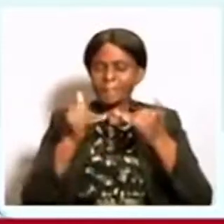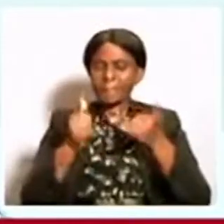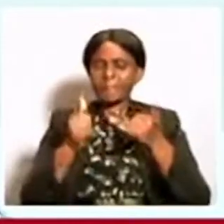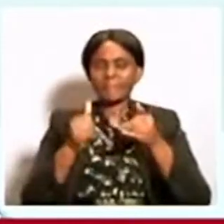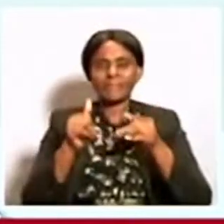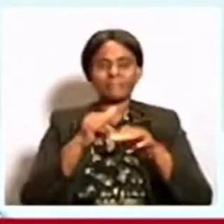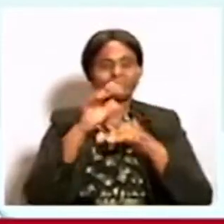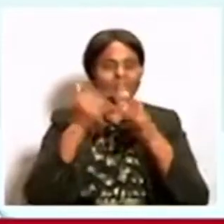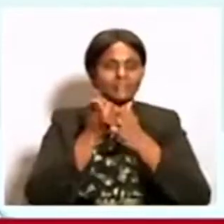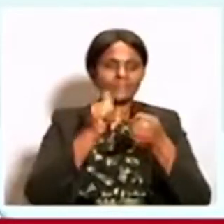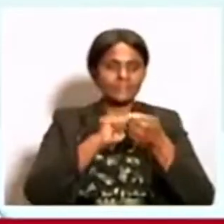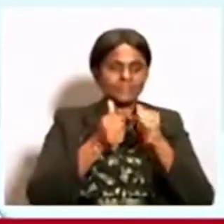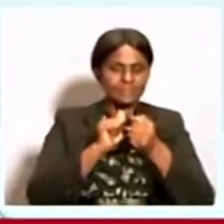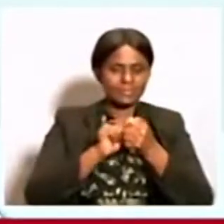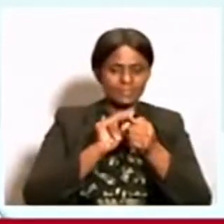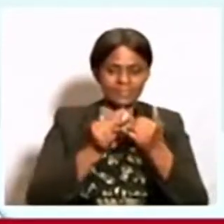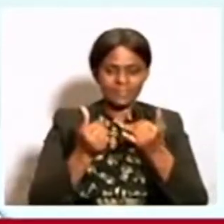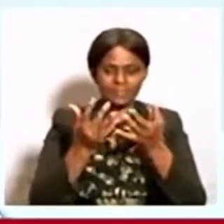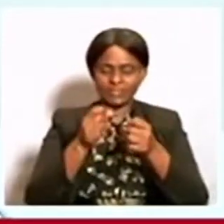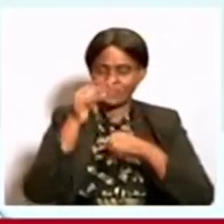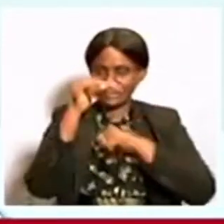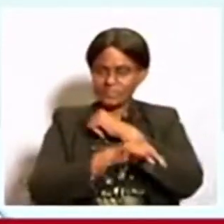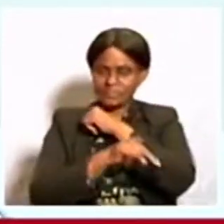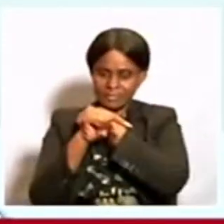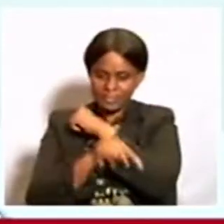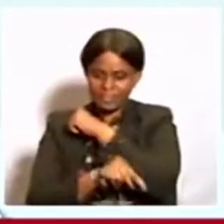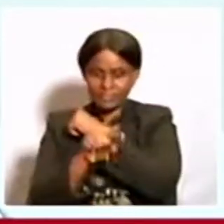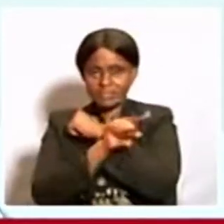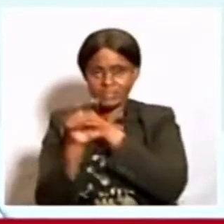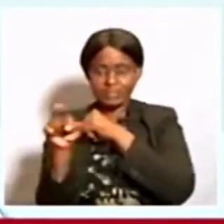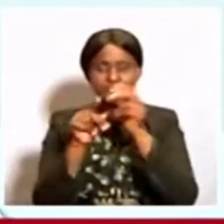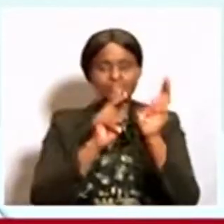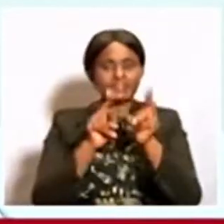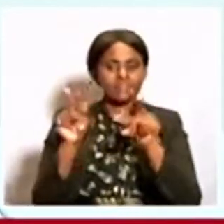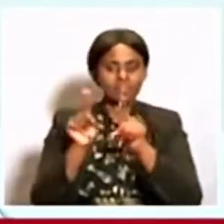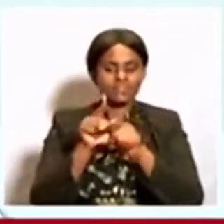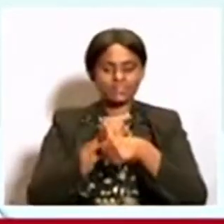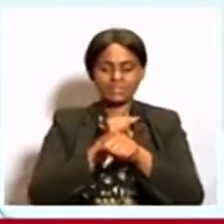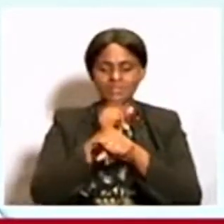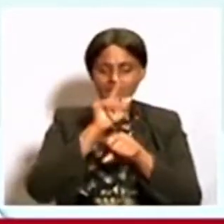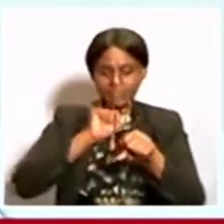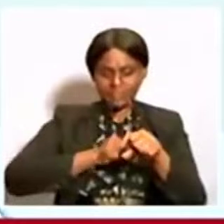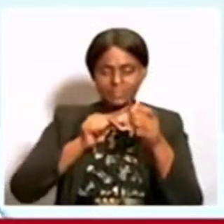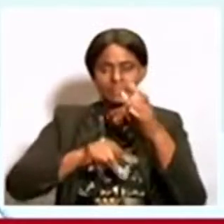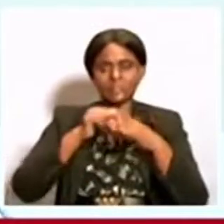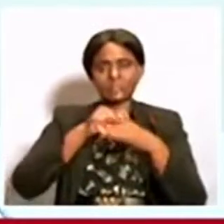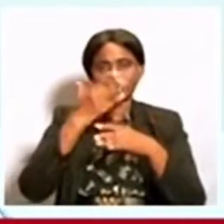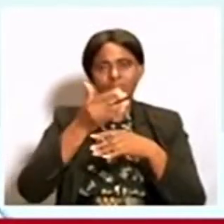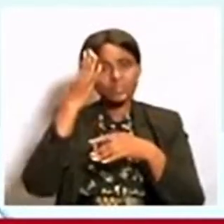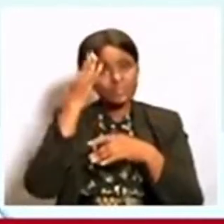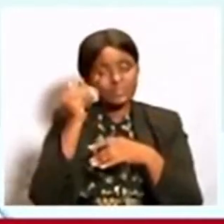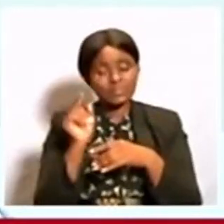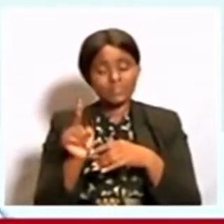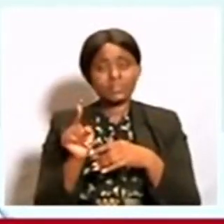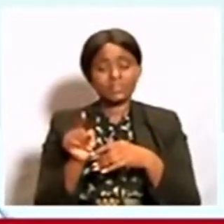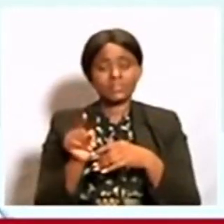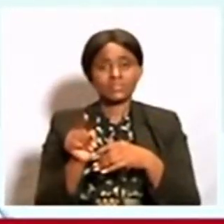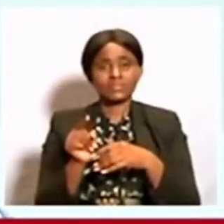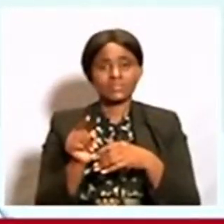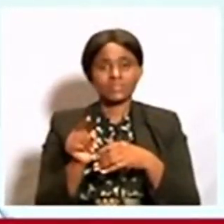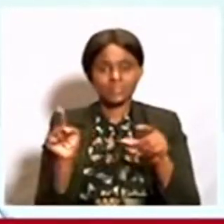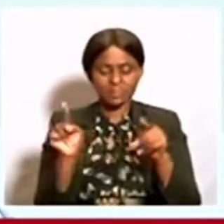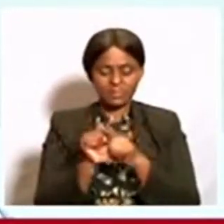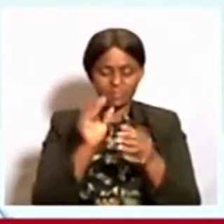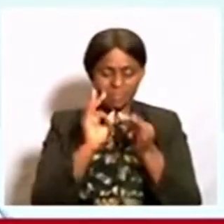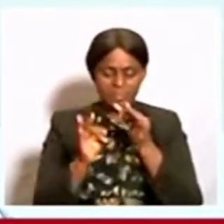the queries. We want to go deeper on those responses and make sure we find out as to why. And